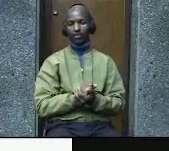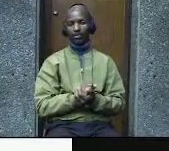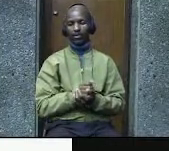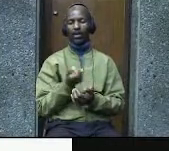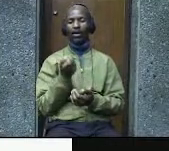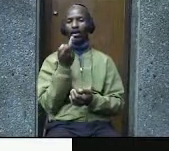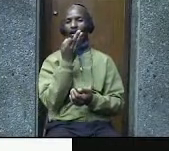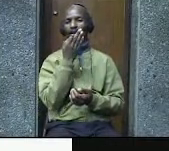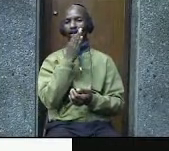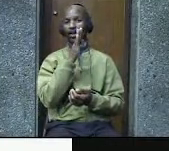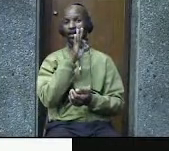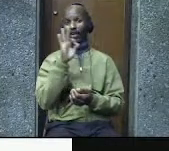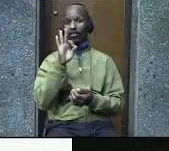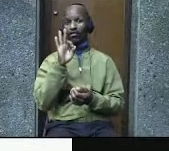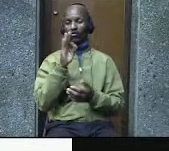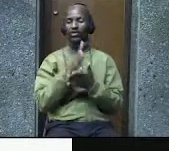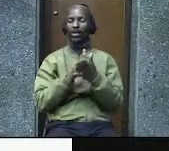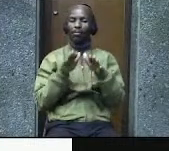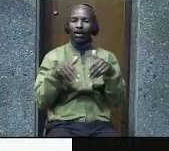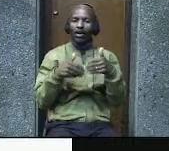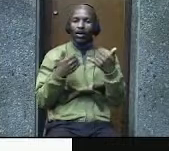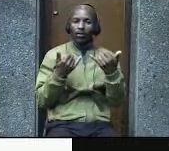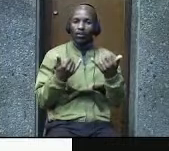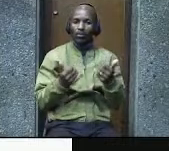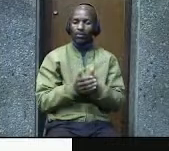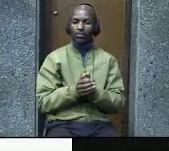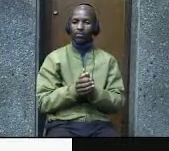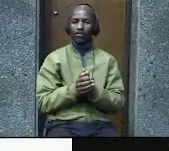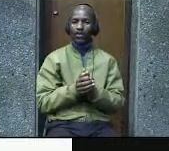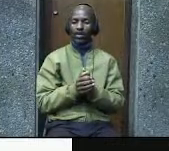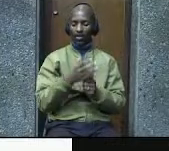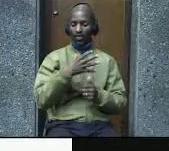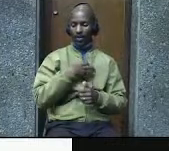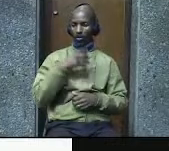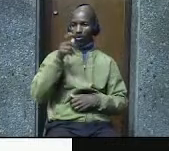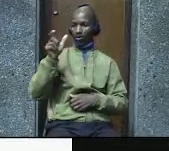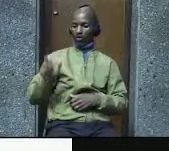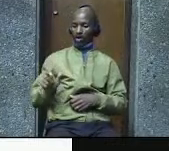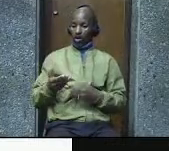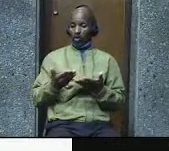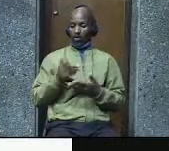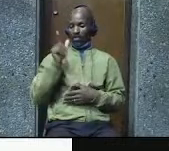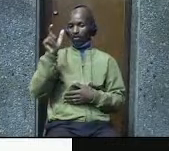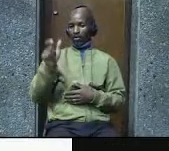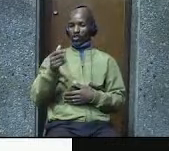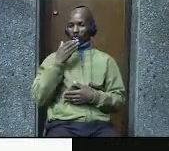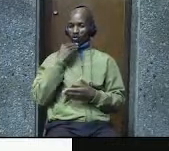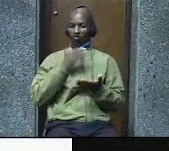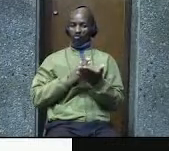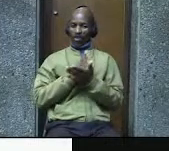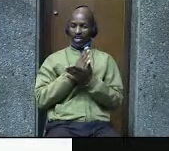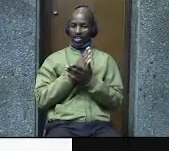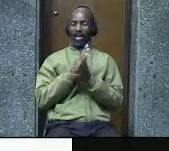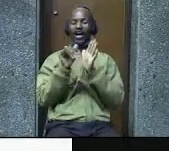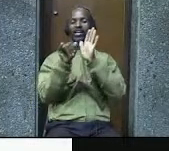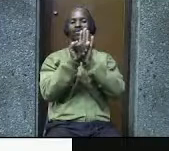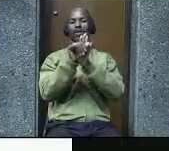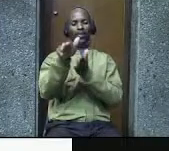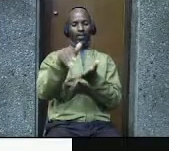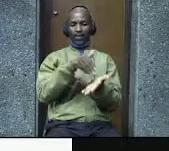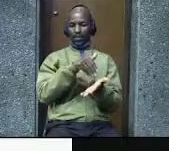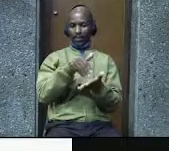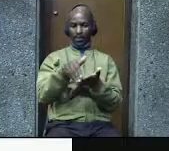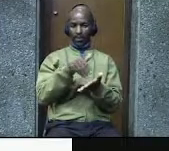If somehow the owner or persons with rights cannot be